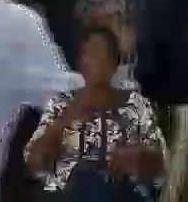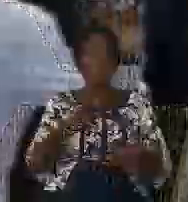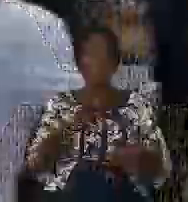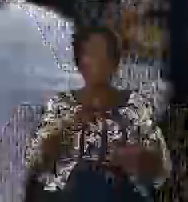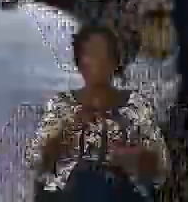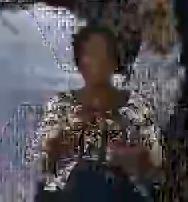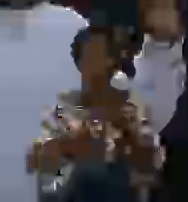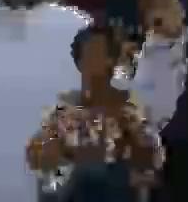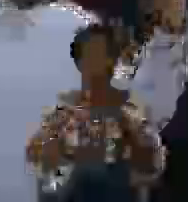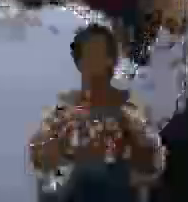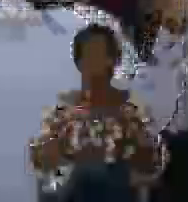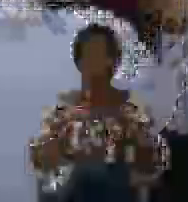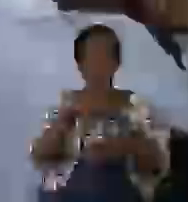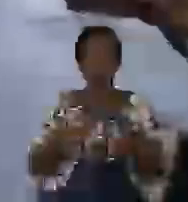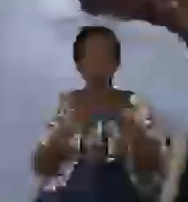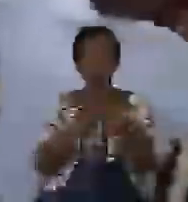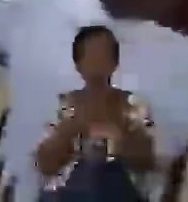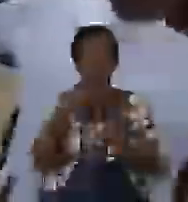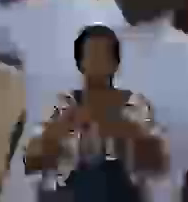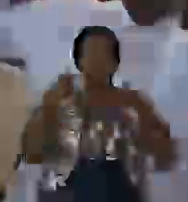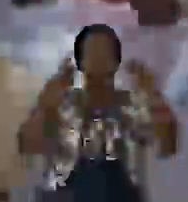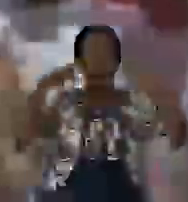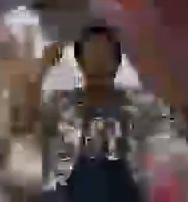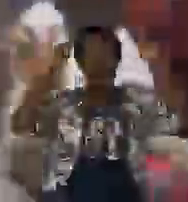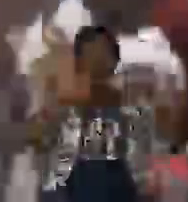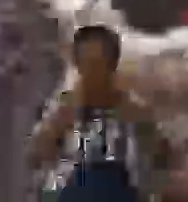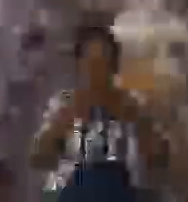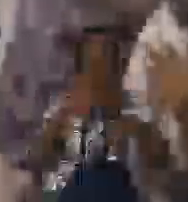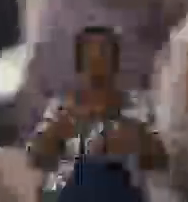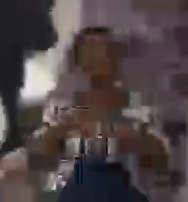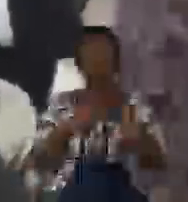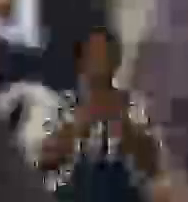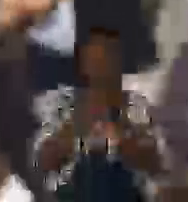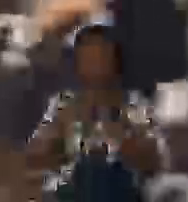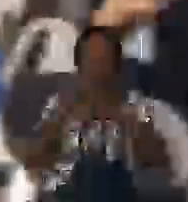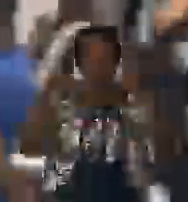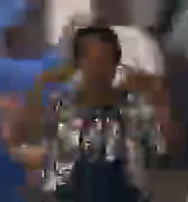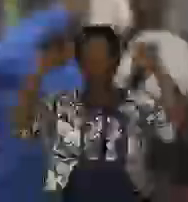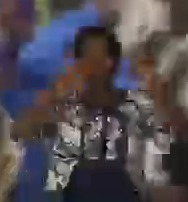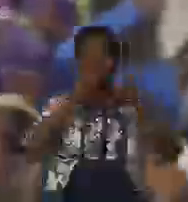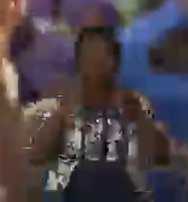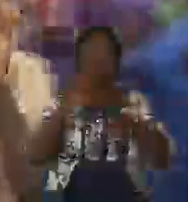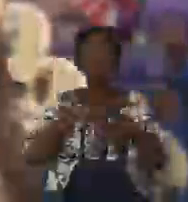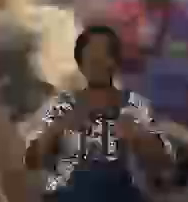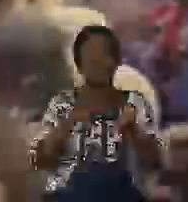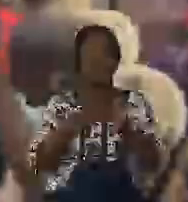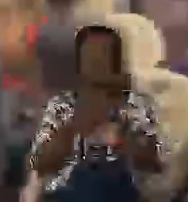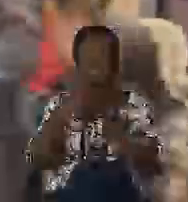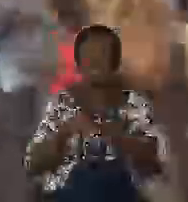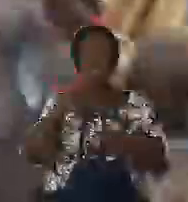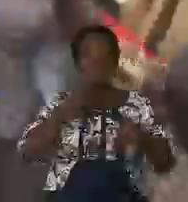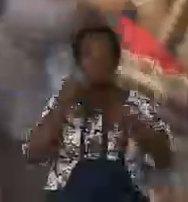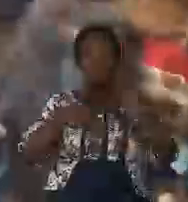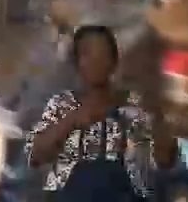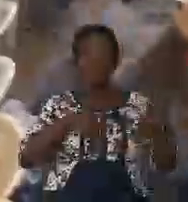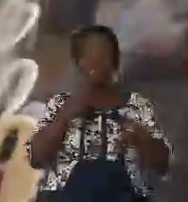way. Deliverance coming your way. Restoration coming your way. Prosperity coming your way. Success coming